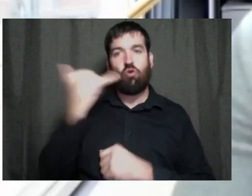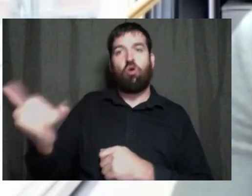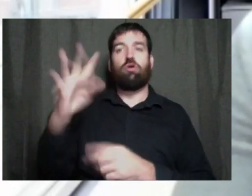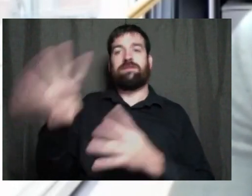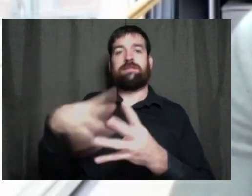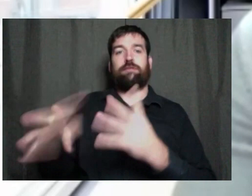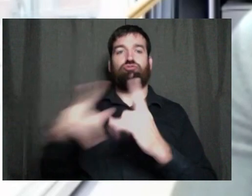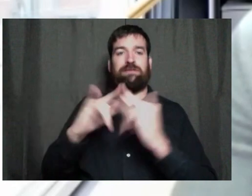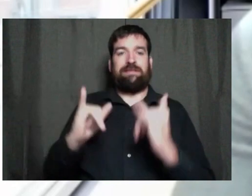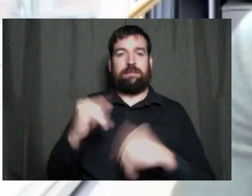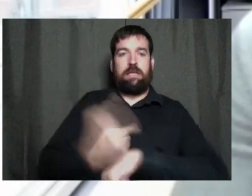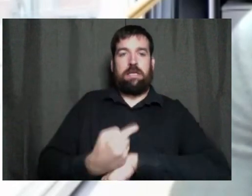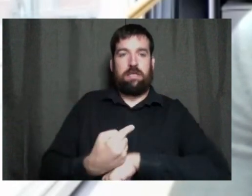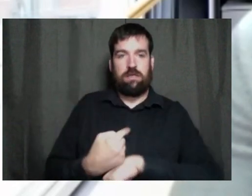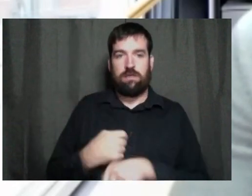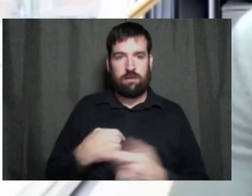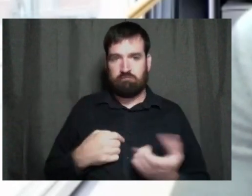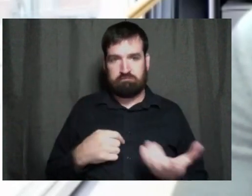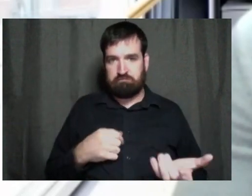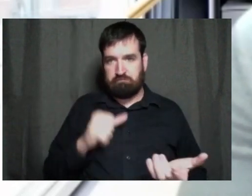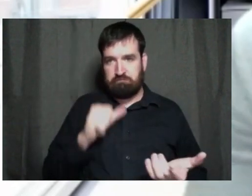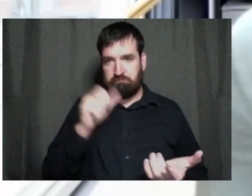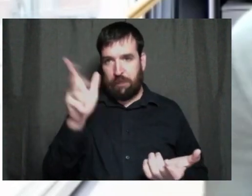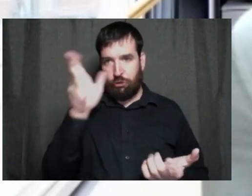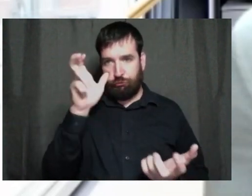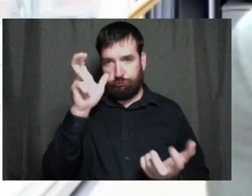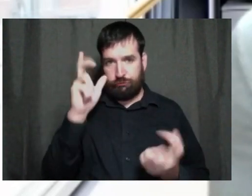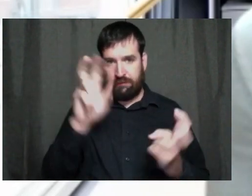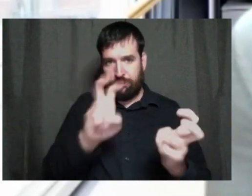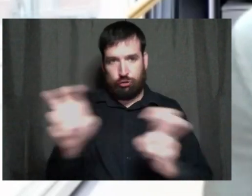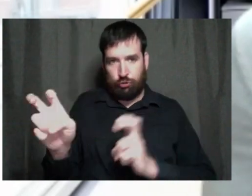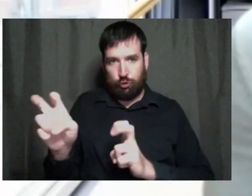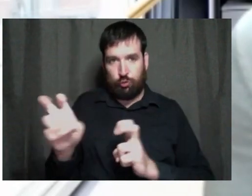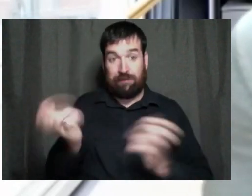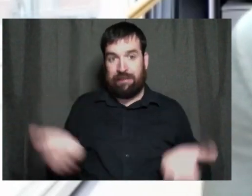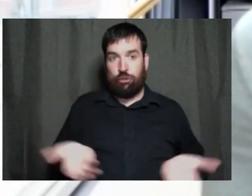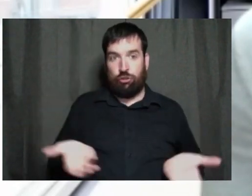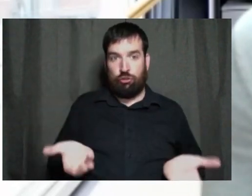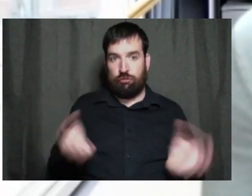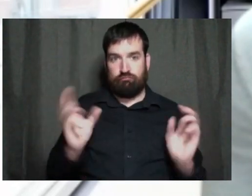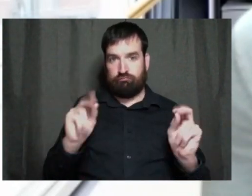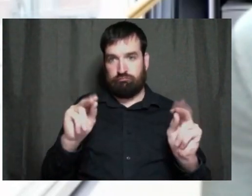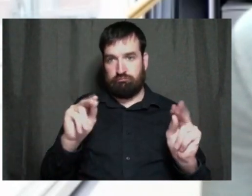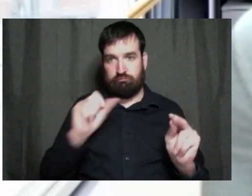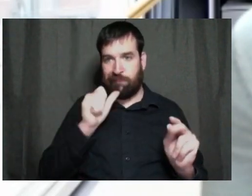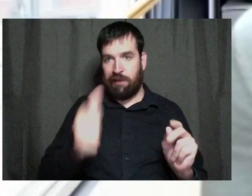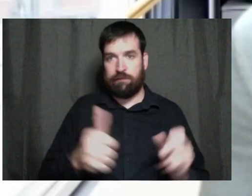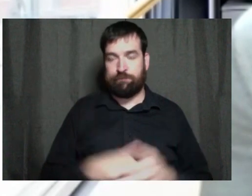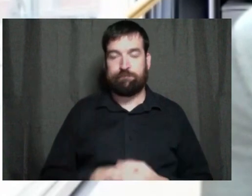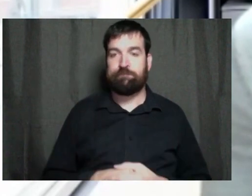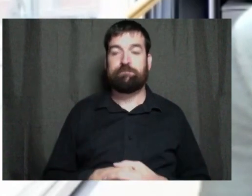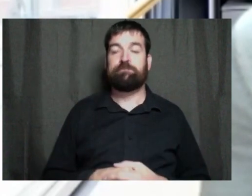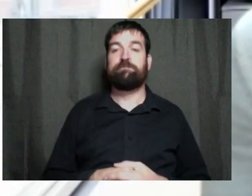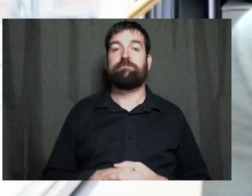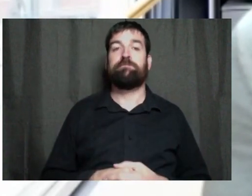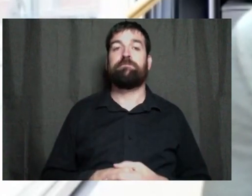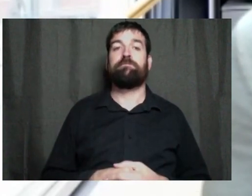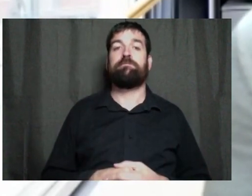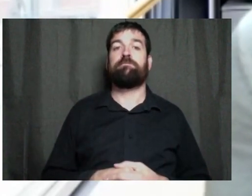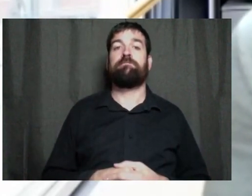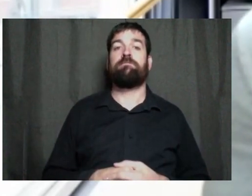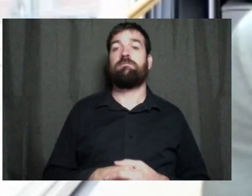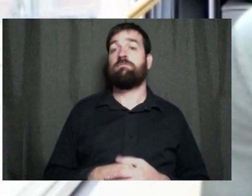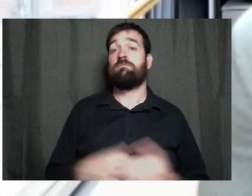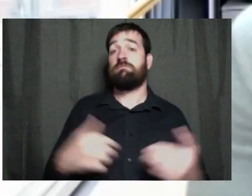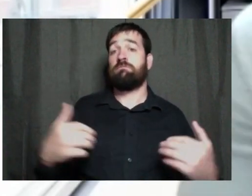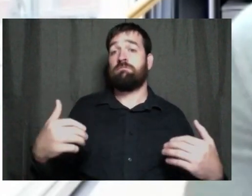I haven't heard that as an issue, at least on our campus in the Kansas City division. We have